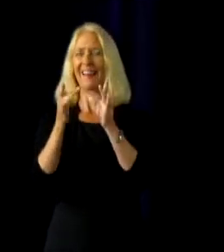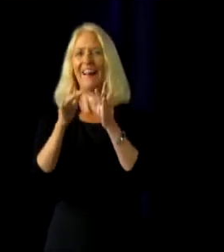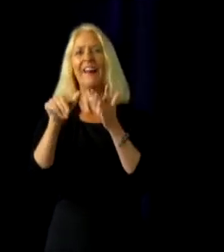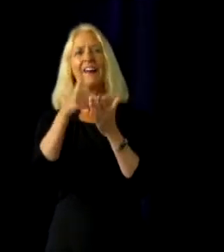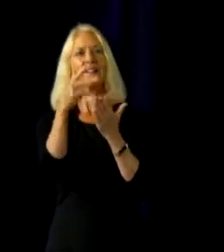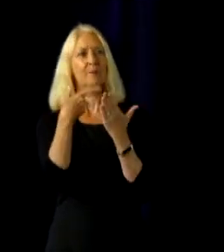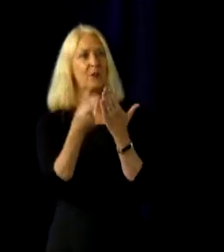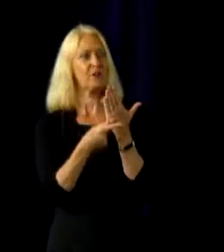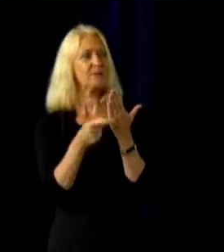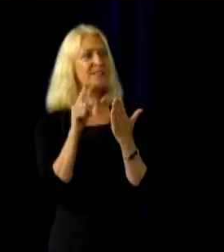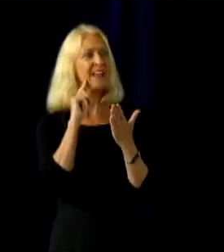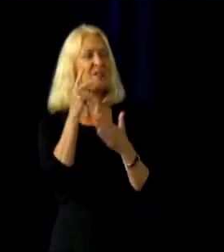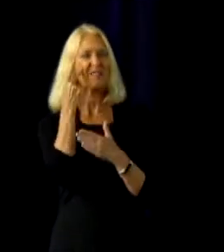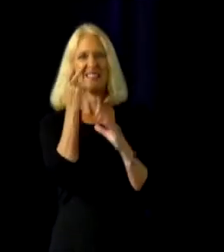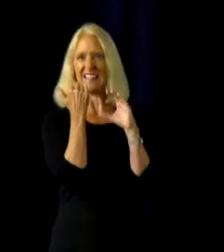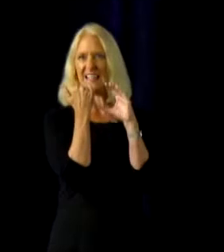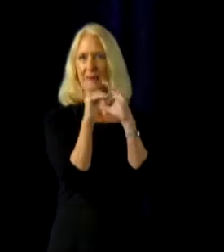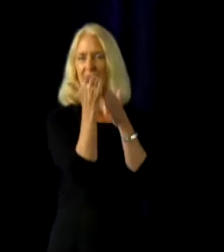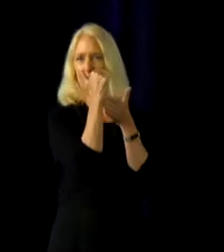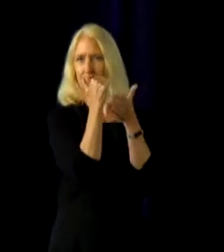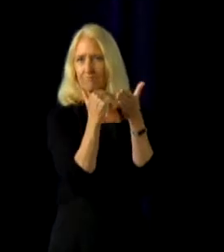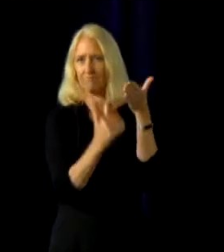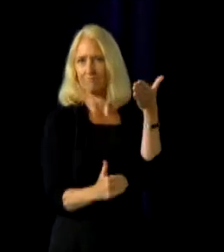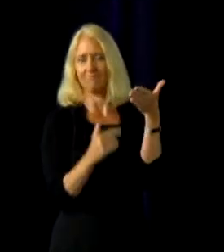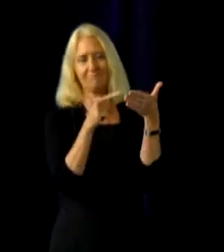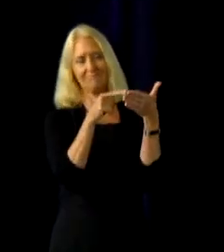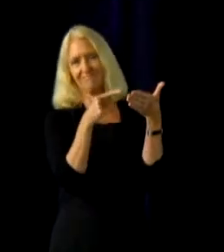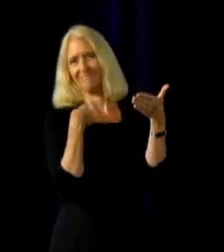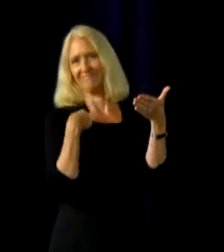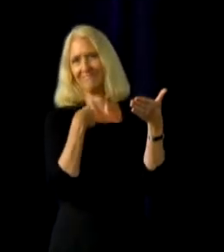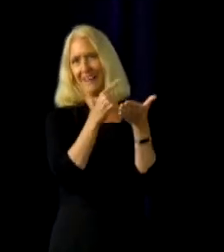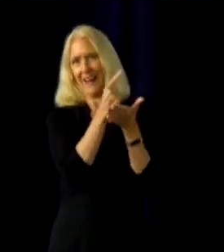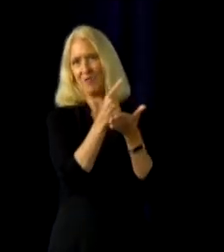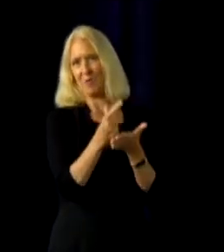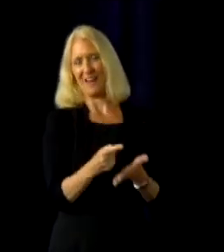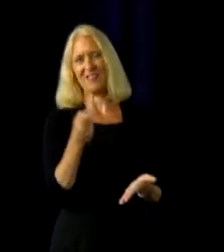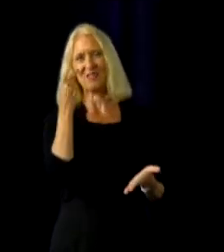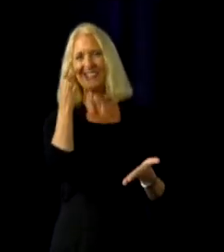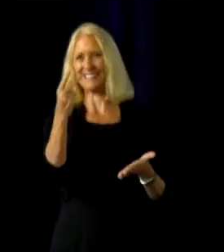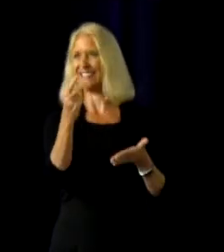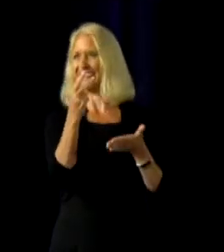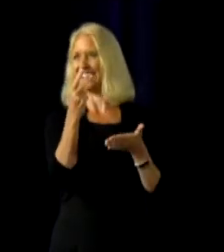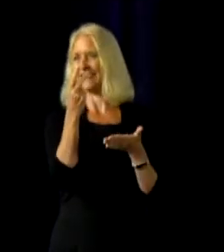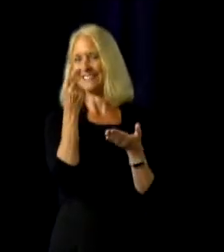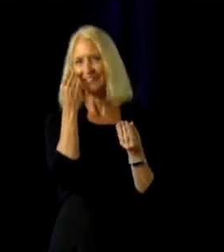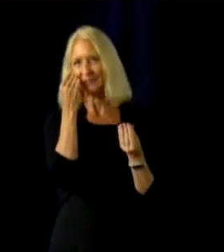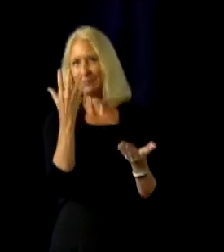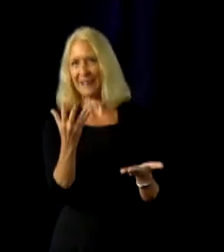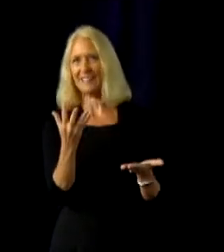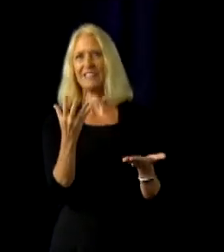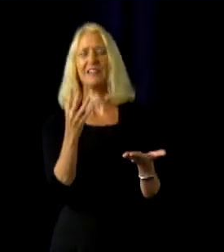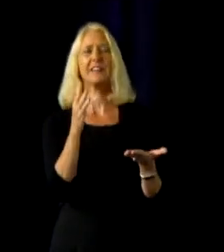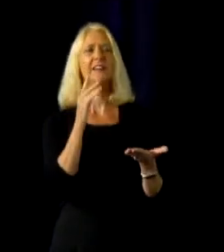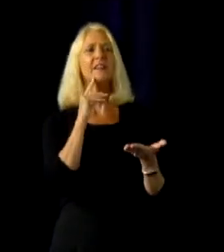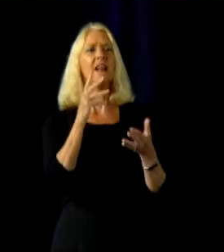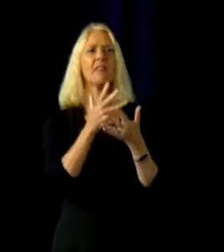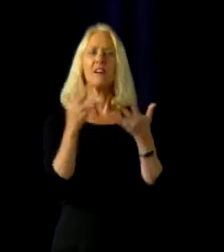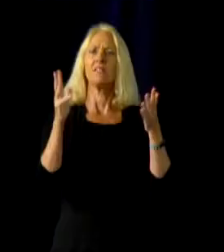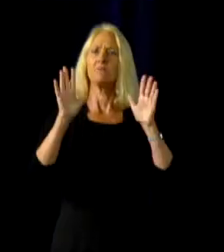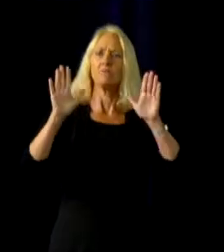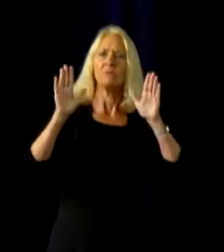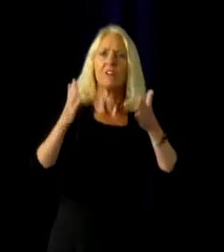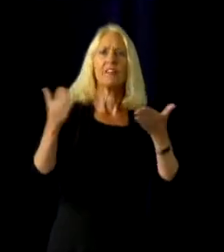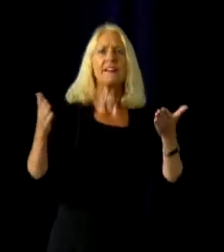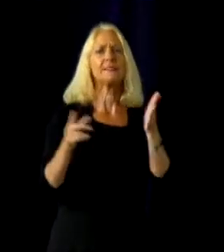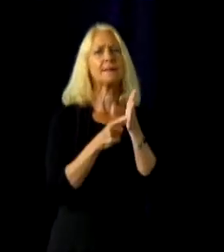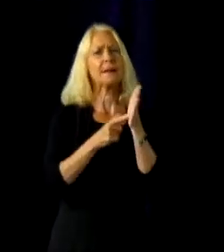you'll also see their emails in your inbox every week, it seems sometimes. Great stuff, and sometimes every